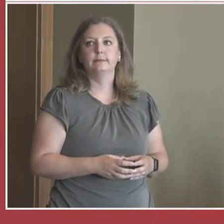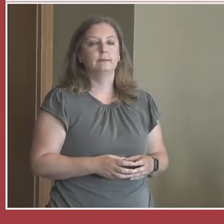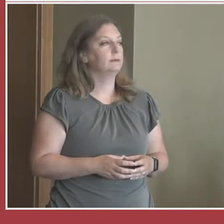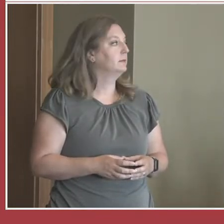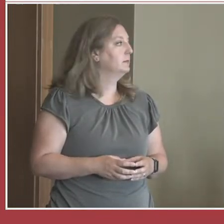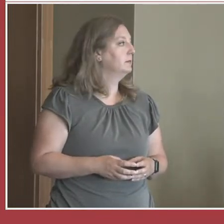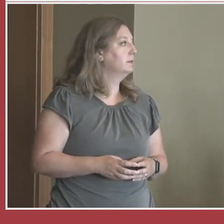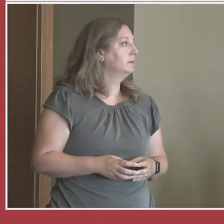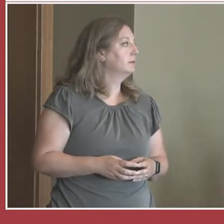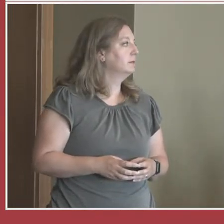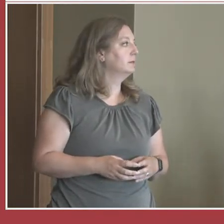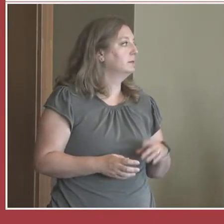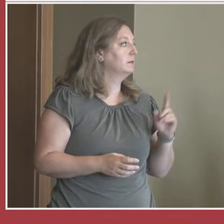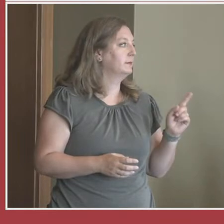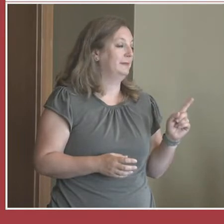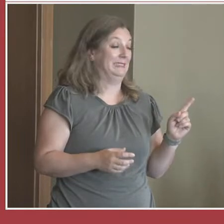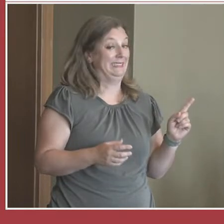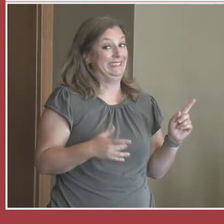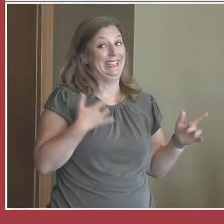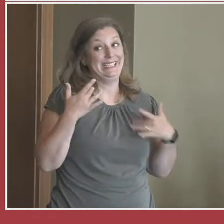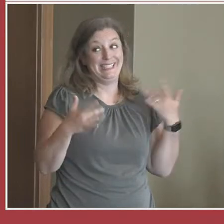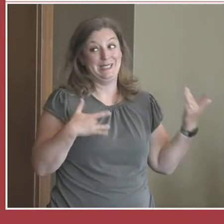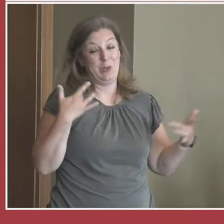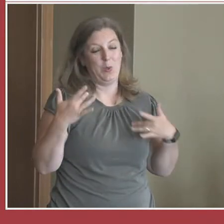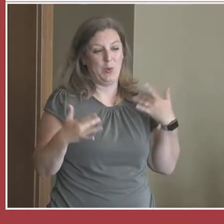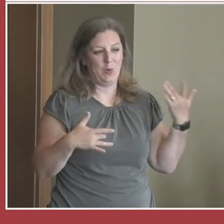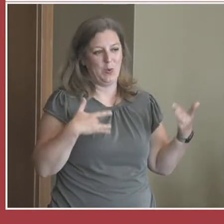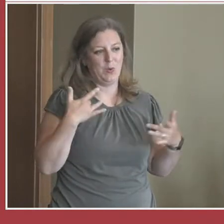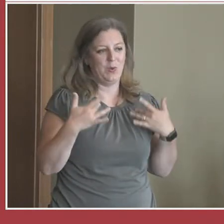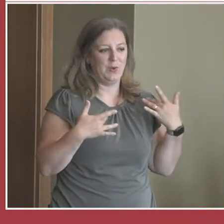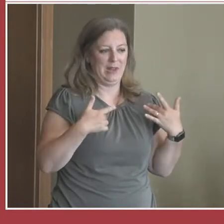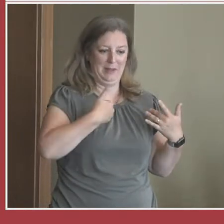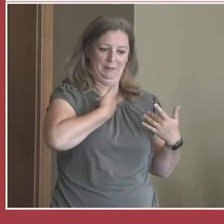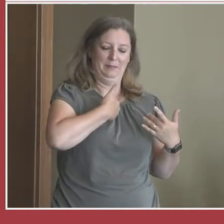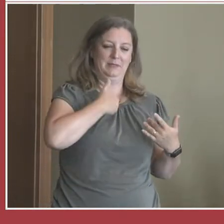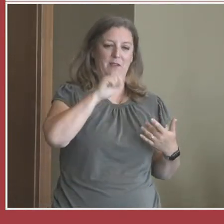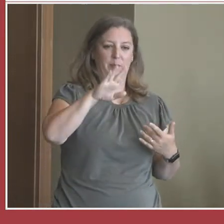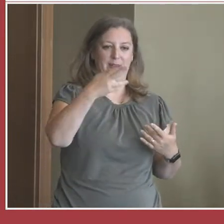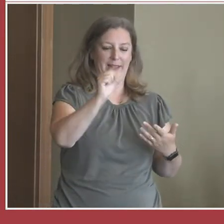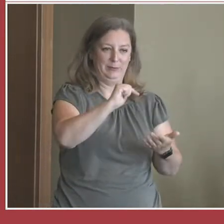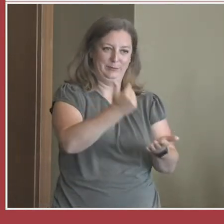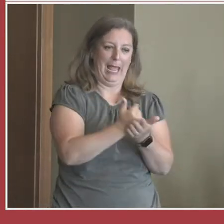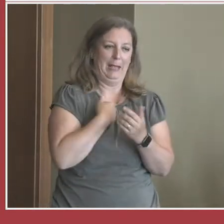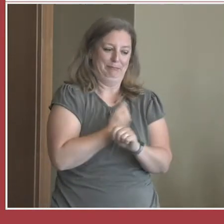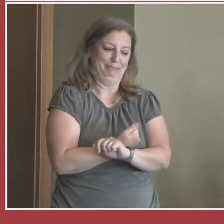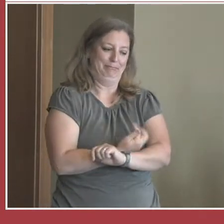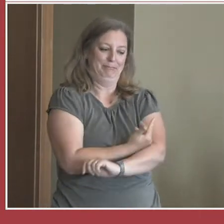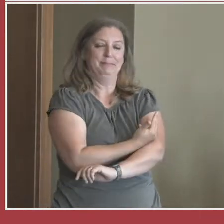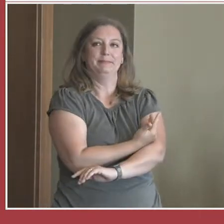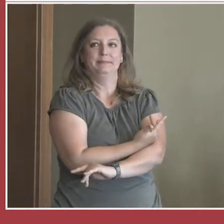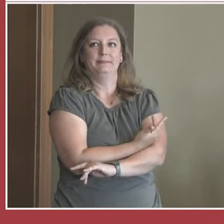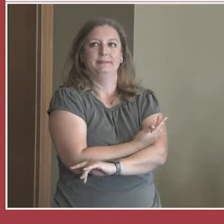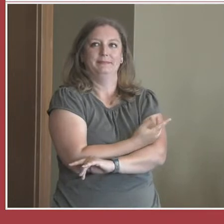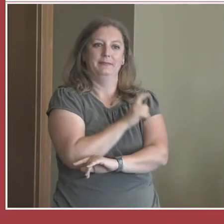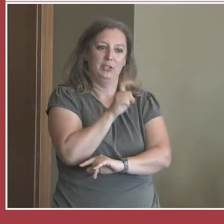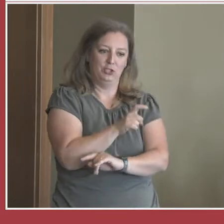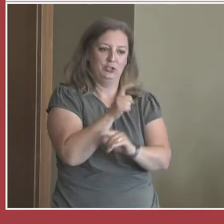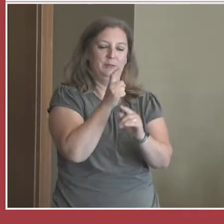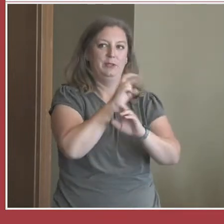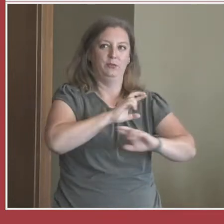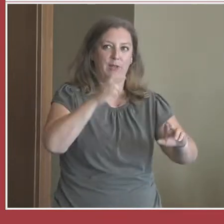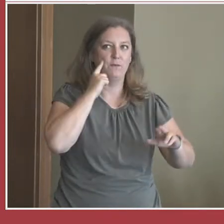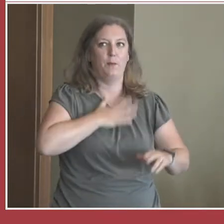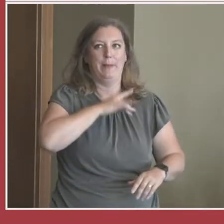I guess just one quick question. This is so exciting. As a Bend High grad, I have goosebumps. It should be done just in time for my